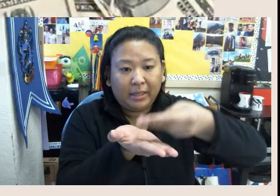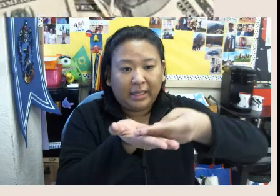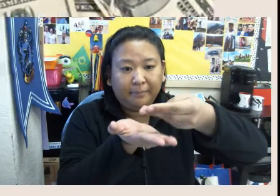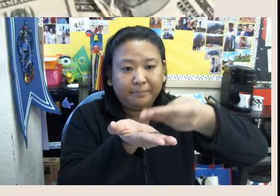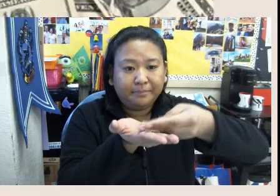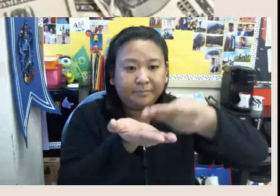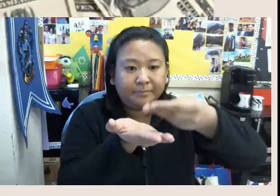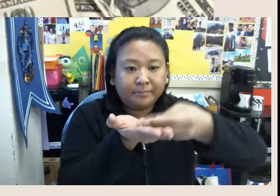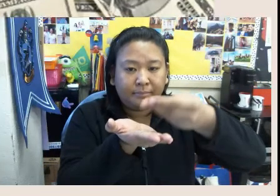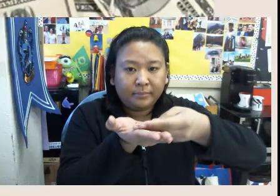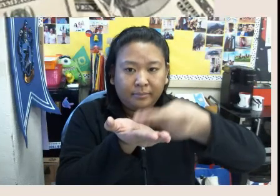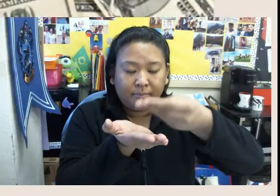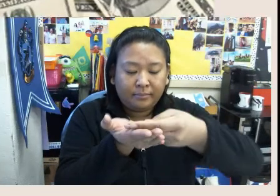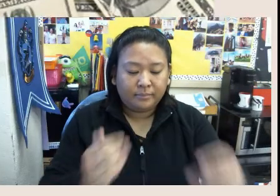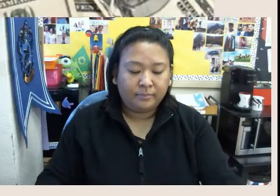money,